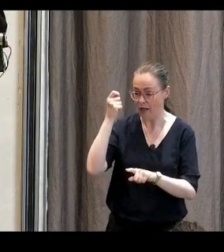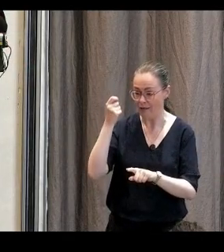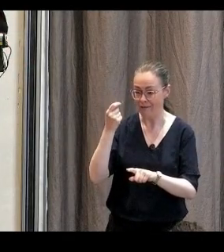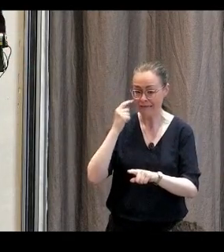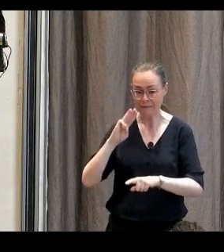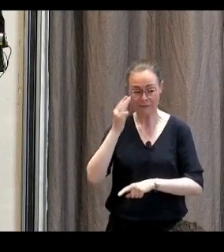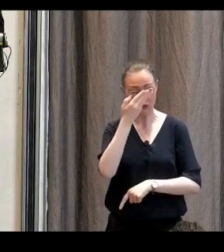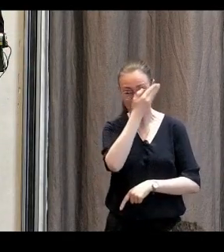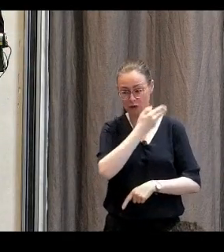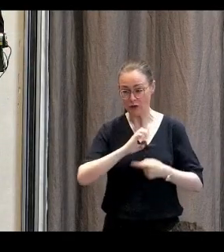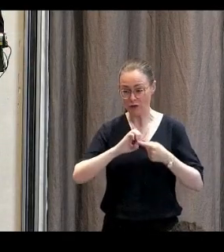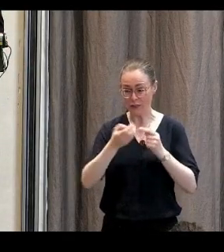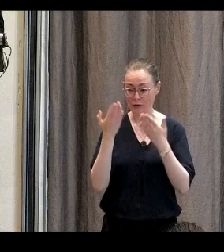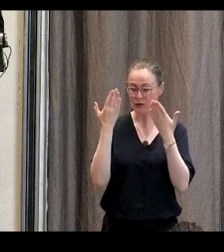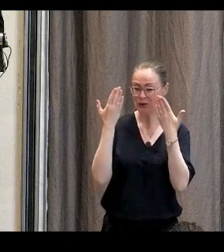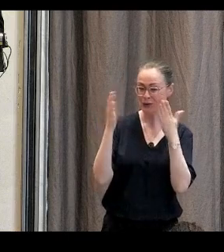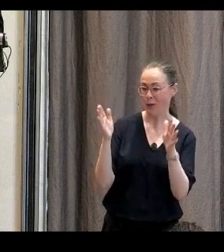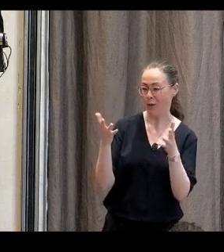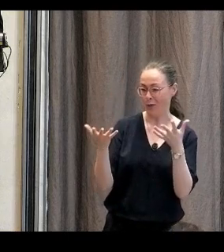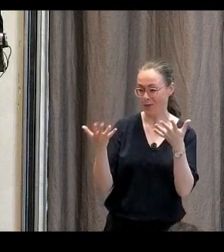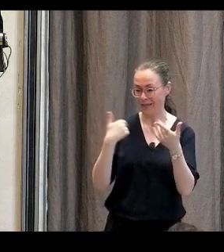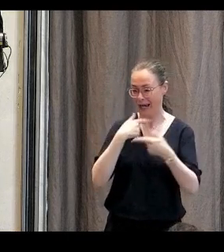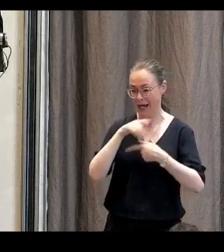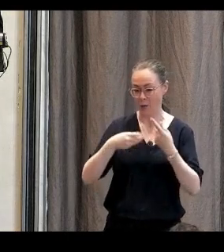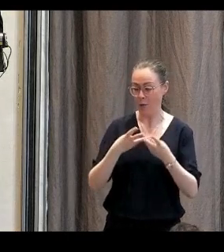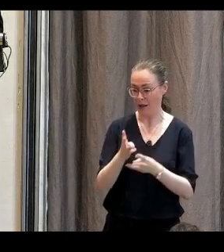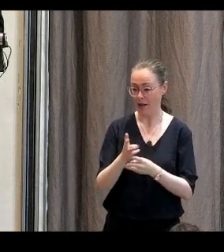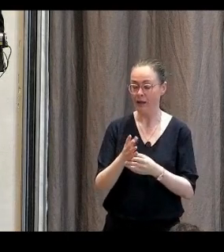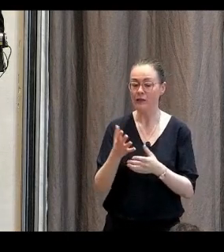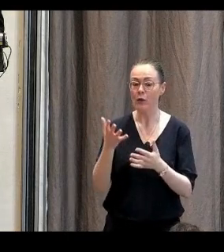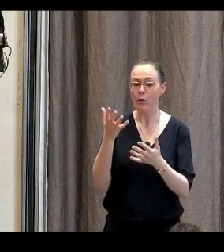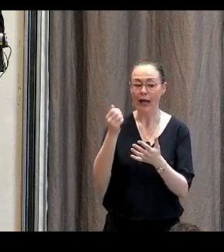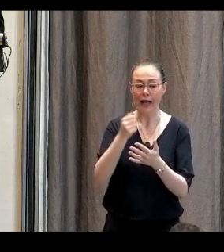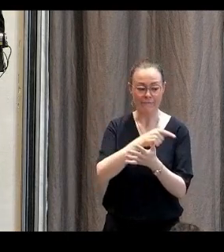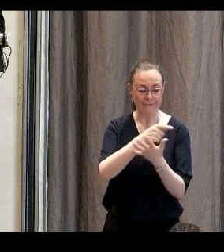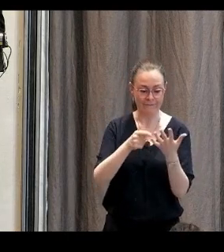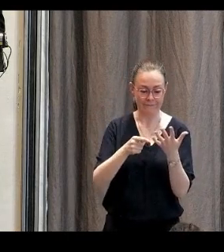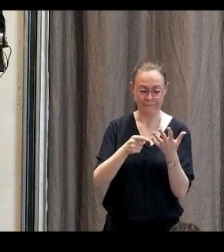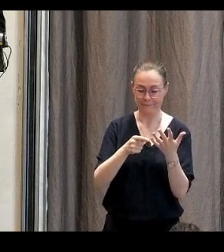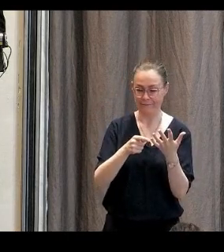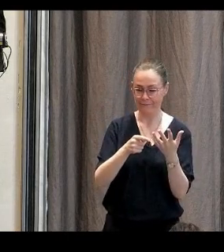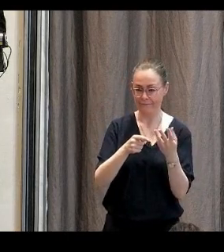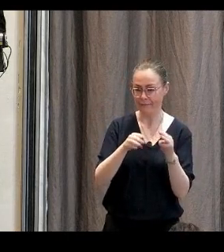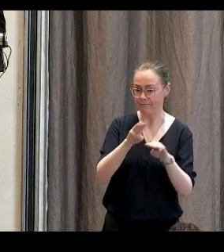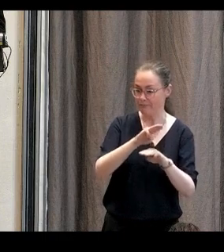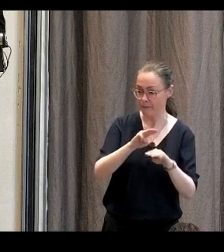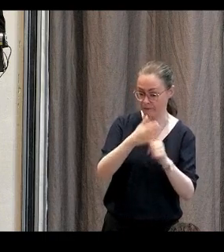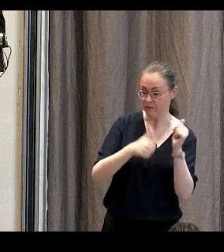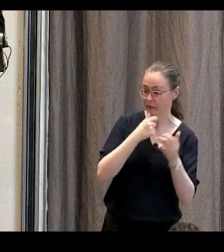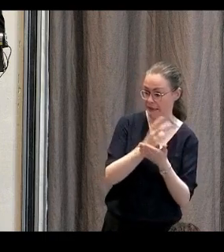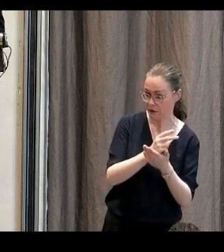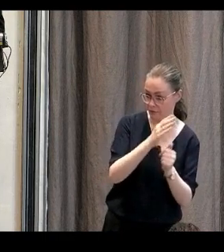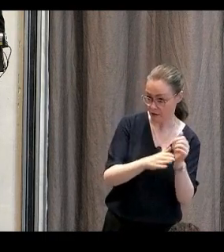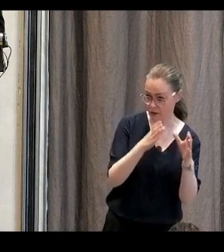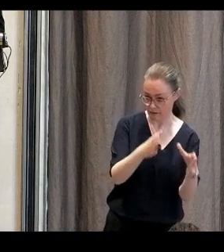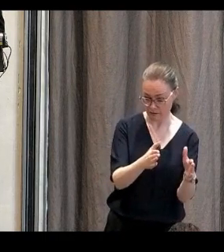diagram tries to illustrate our approach here. So we have people that have had first seizures,